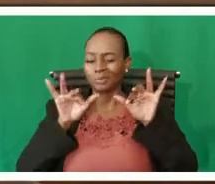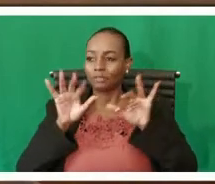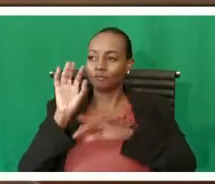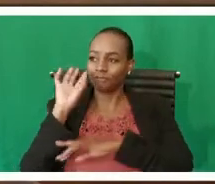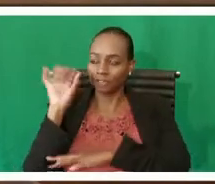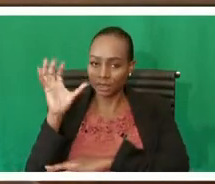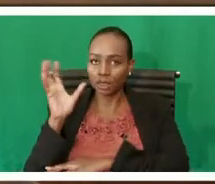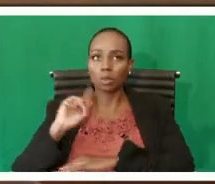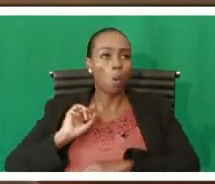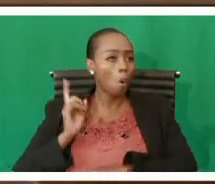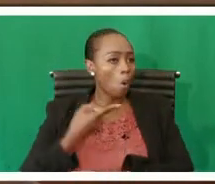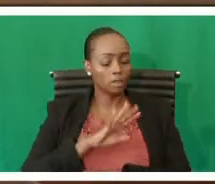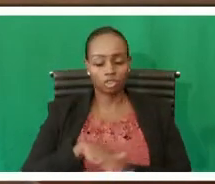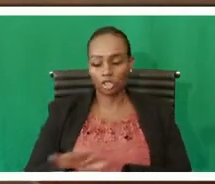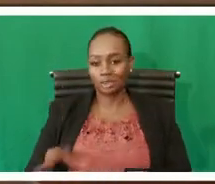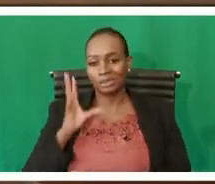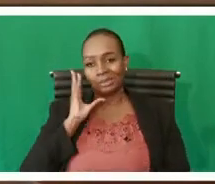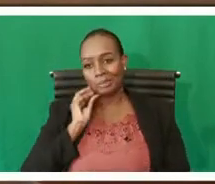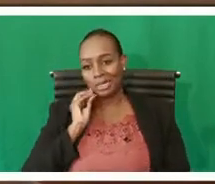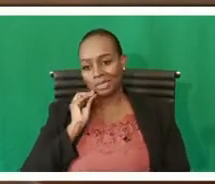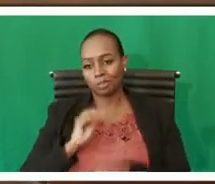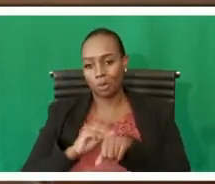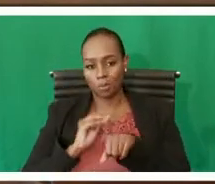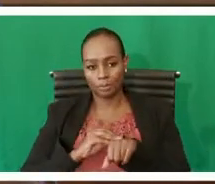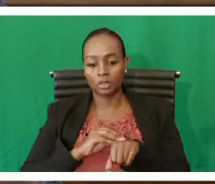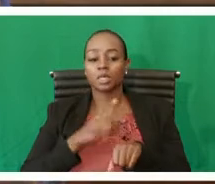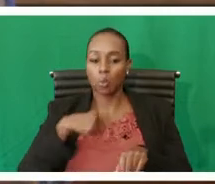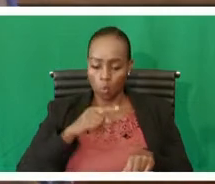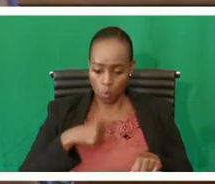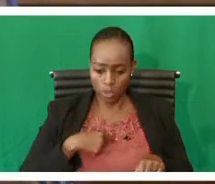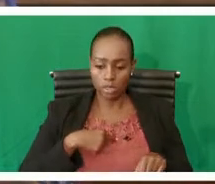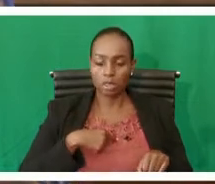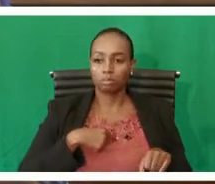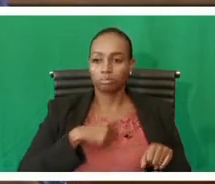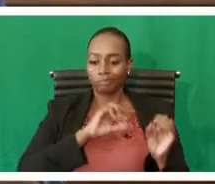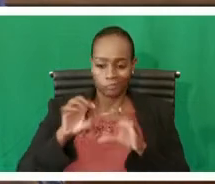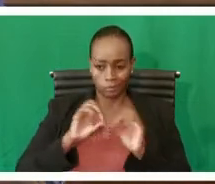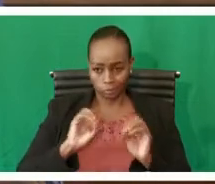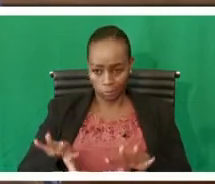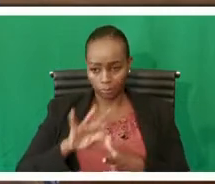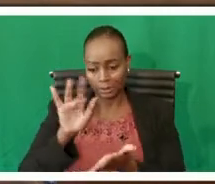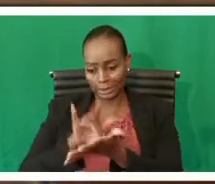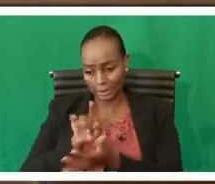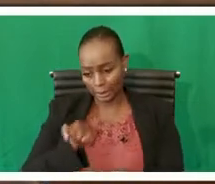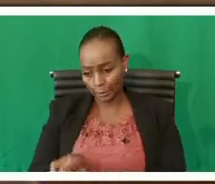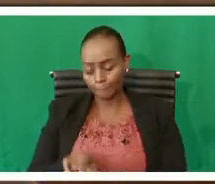ba nang le bothata ba se ba tlaisiwa centering eno.